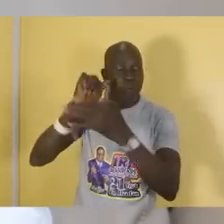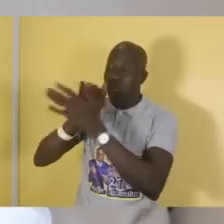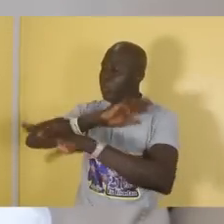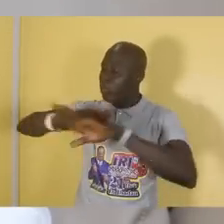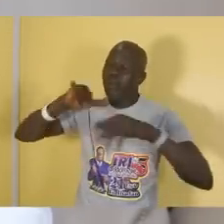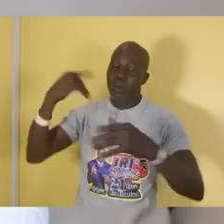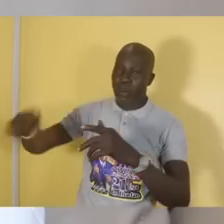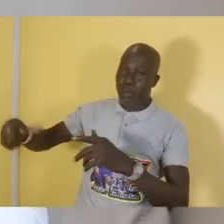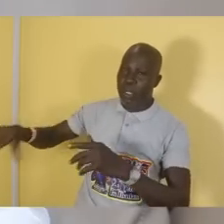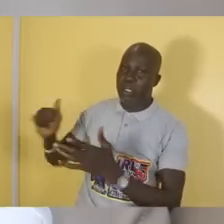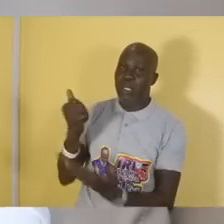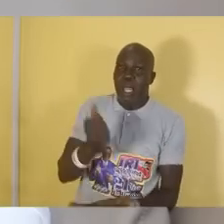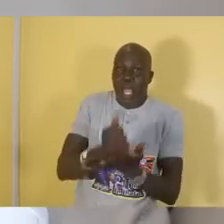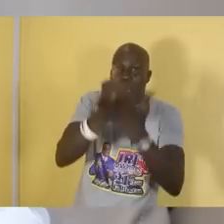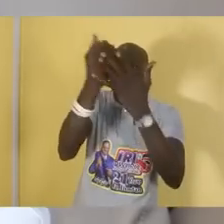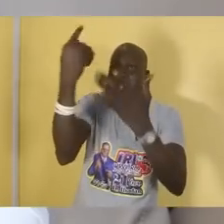help of the helpless,